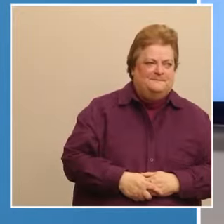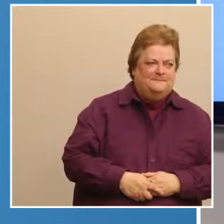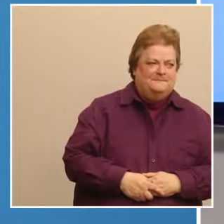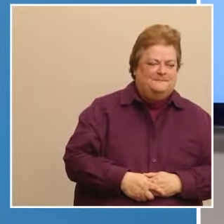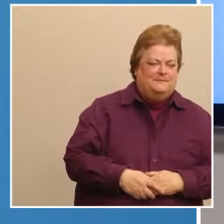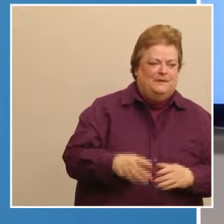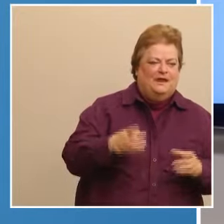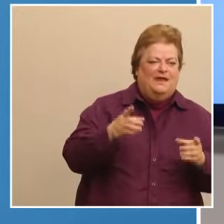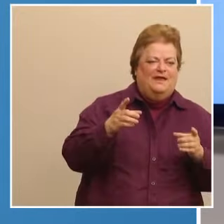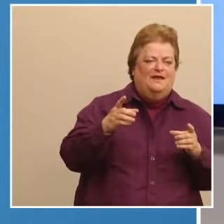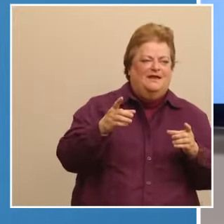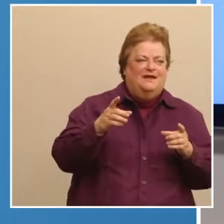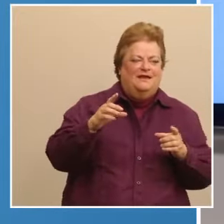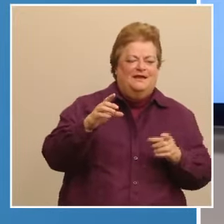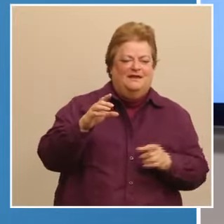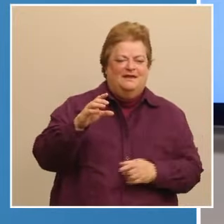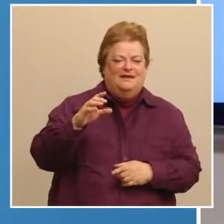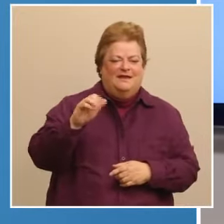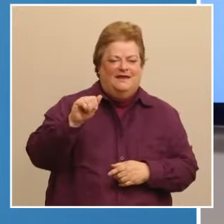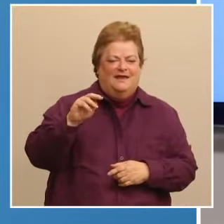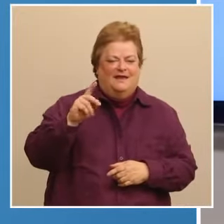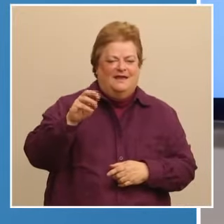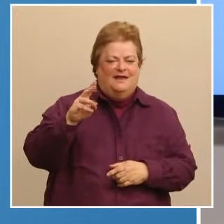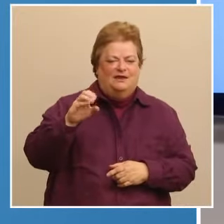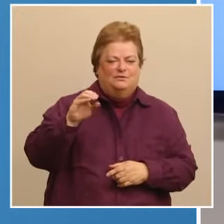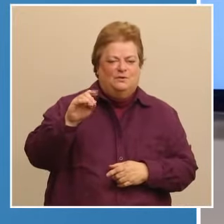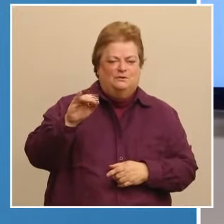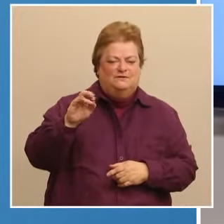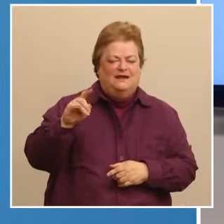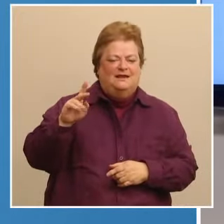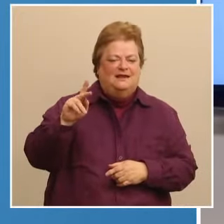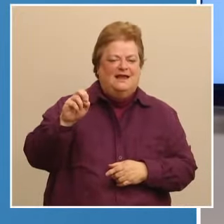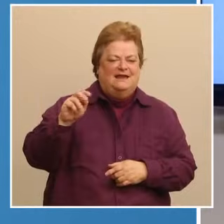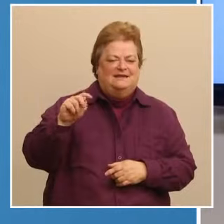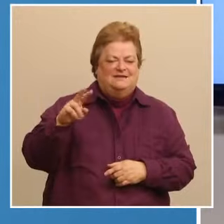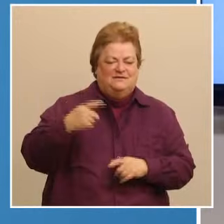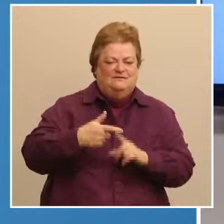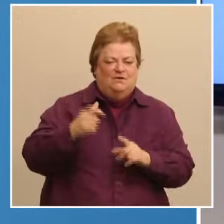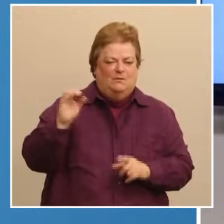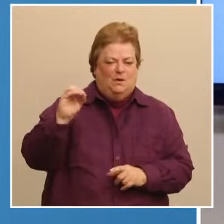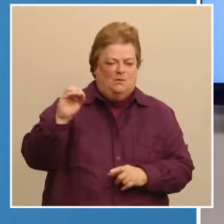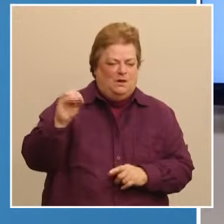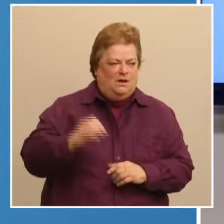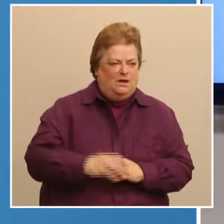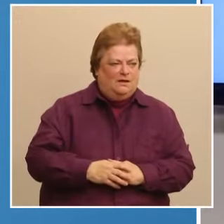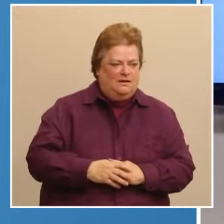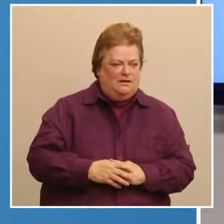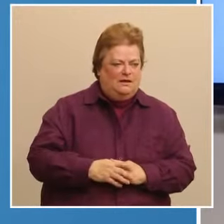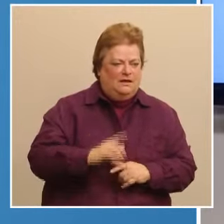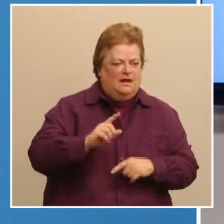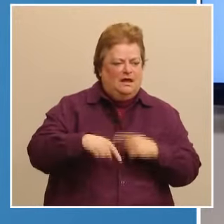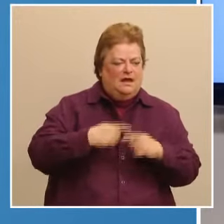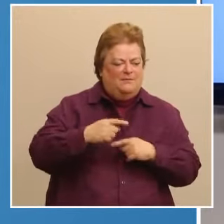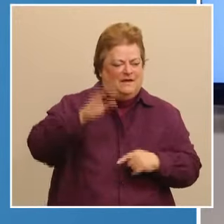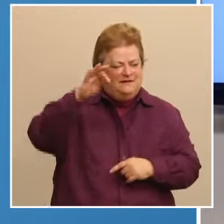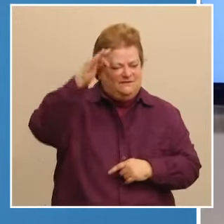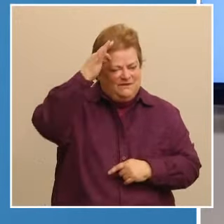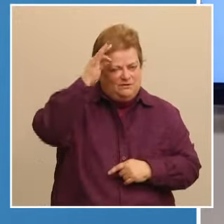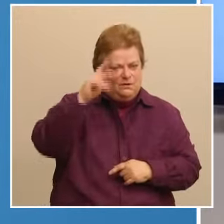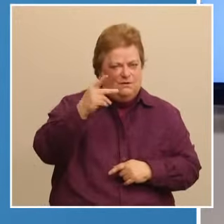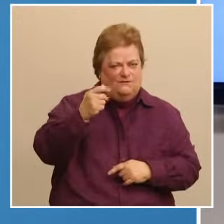Director Lopez, Andrew Ozaki from KETV Omaha. I had a question about the federal pharmacy program and